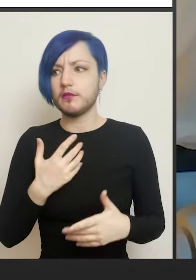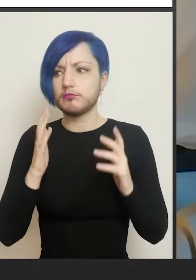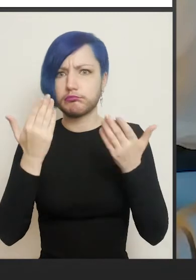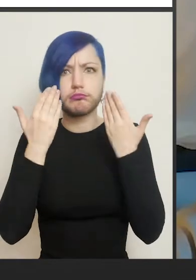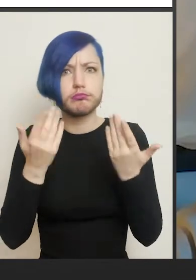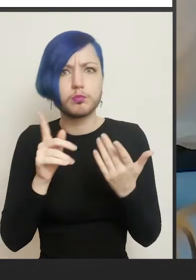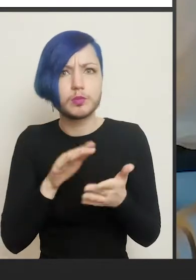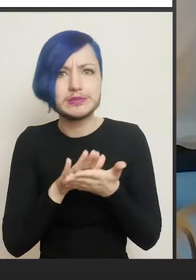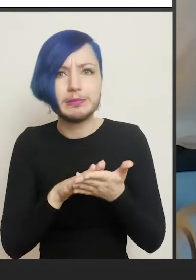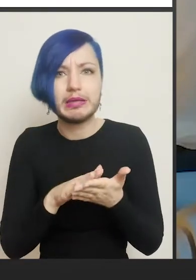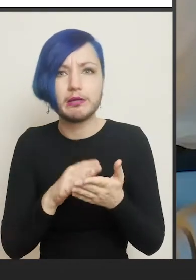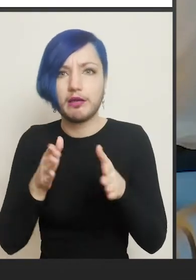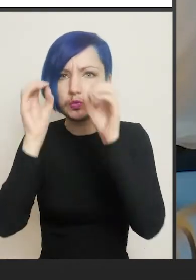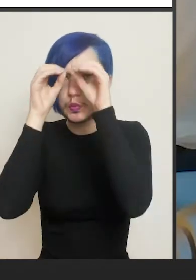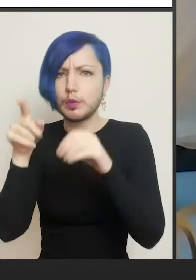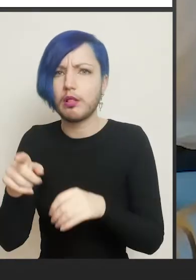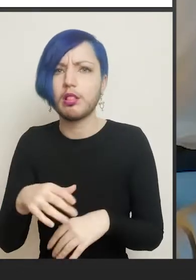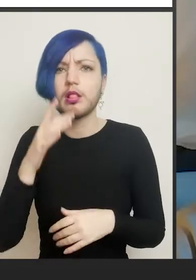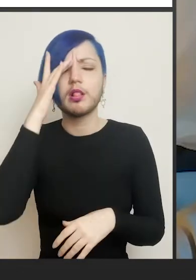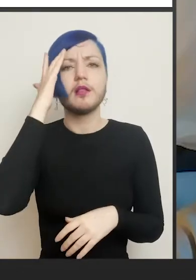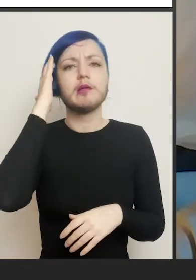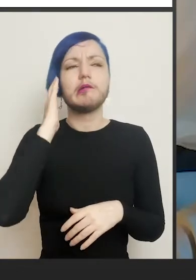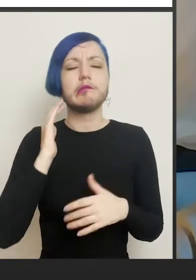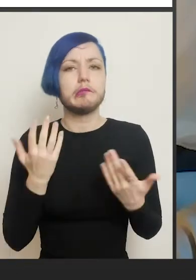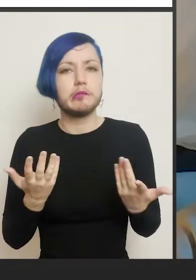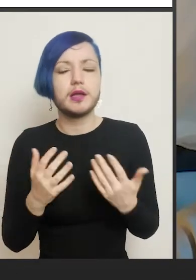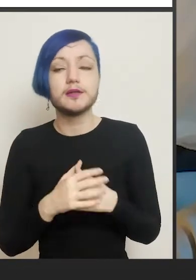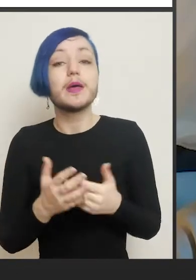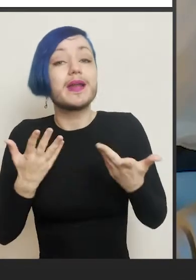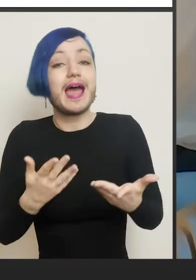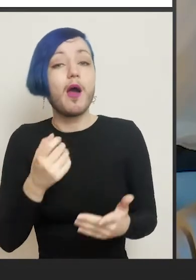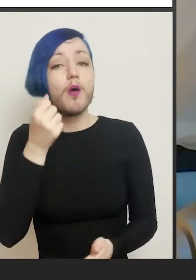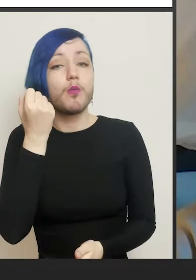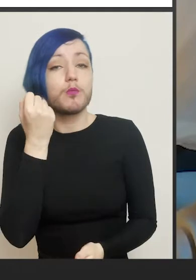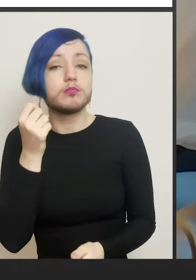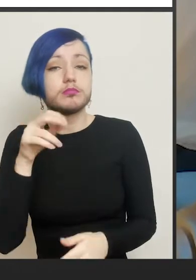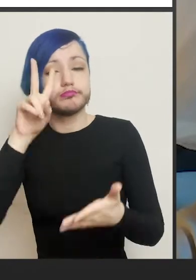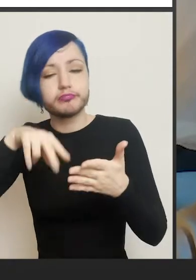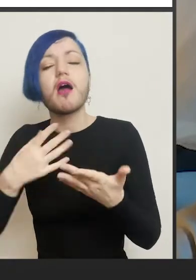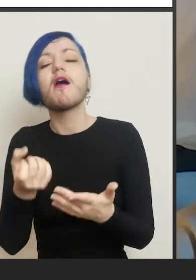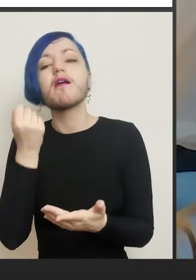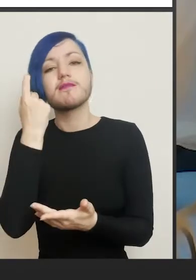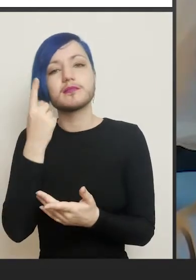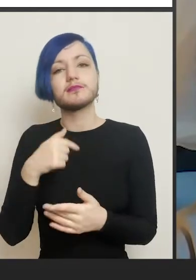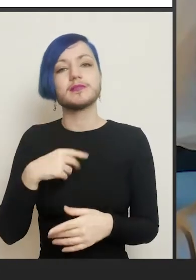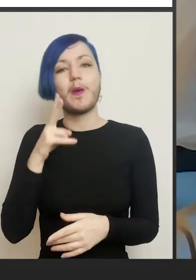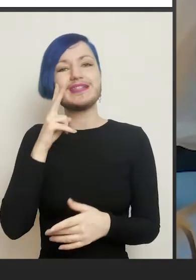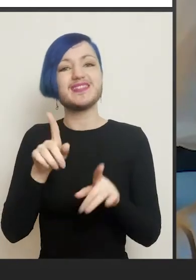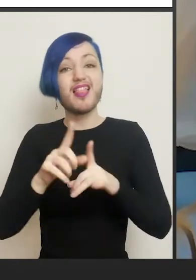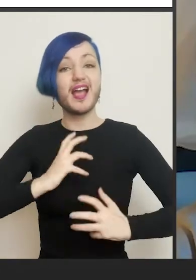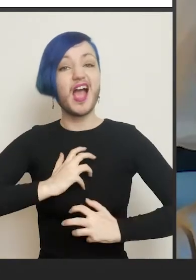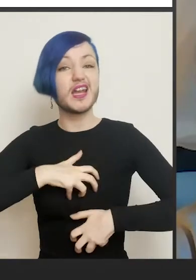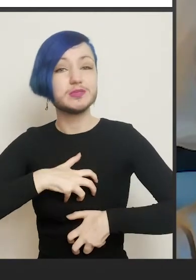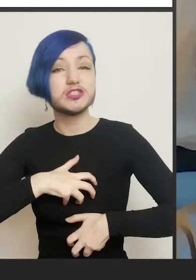I genuinely went and Googled it. I was like, what is this thing that Selena talks about? And now I know, and I see this as a bit of an